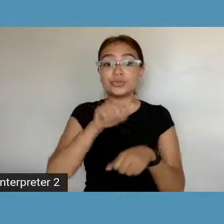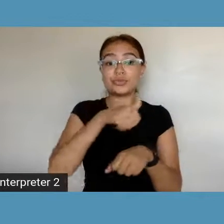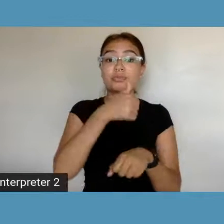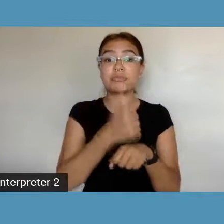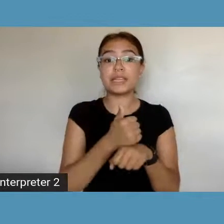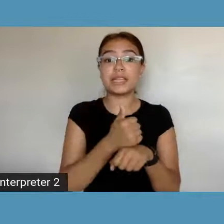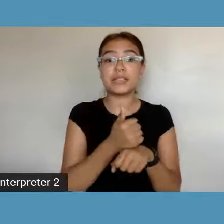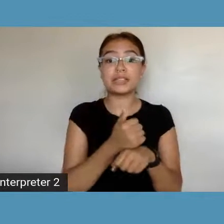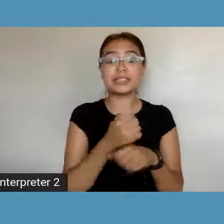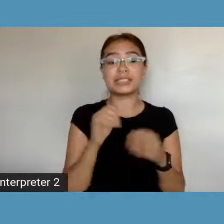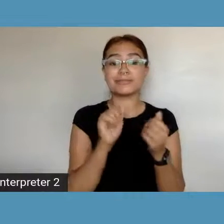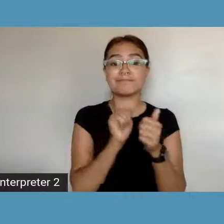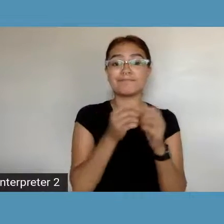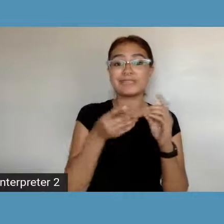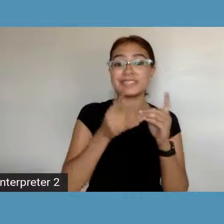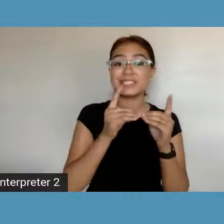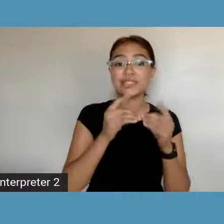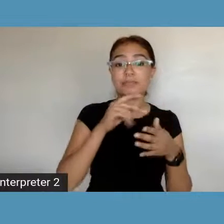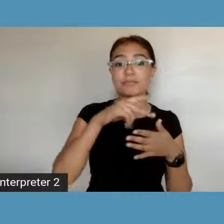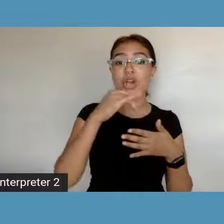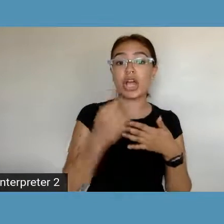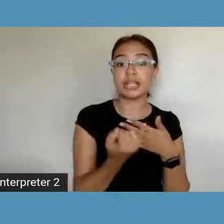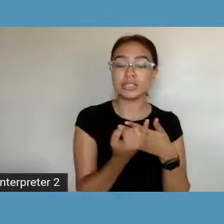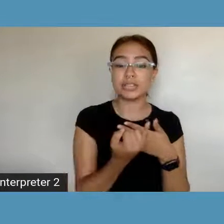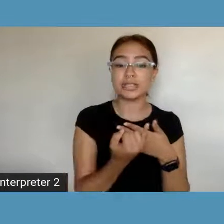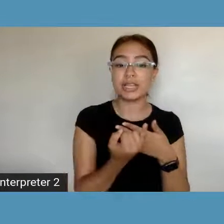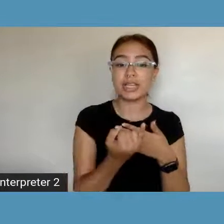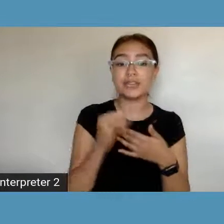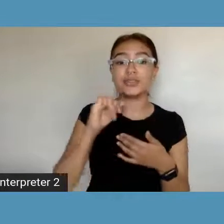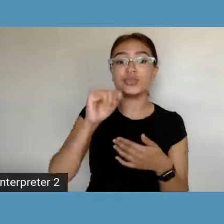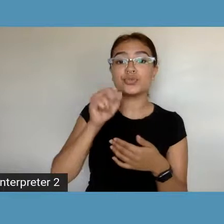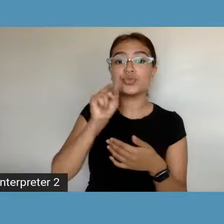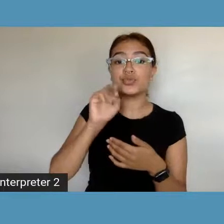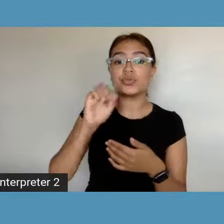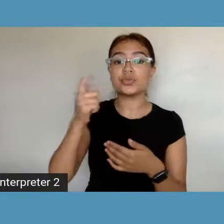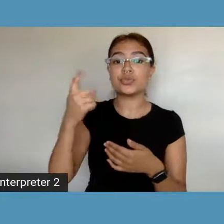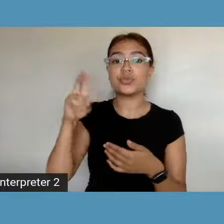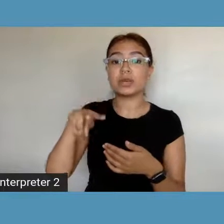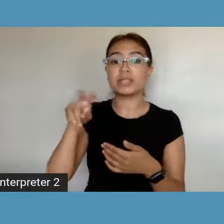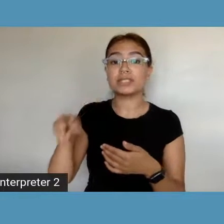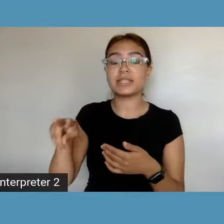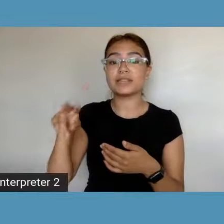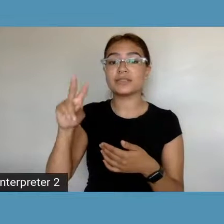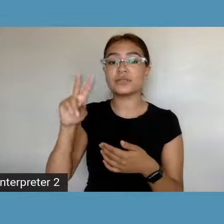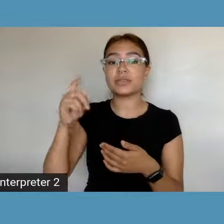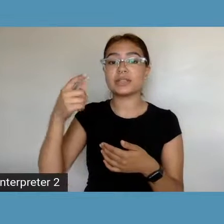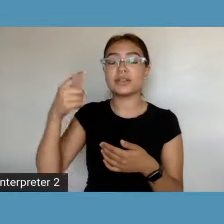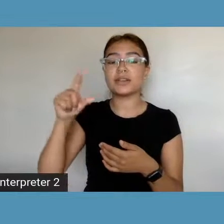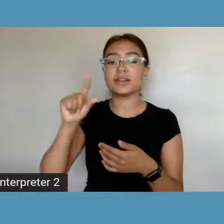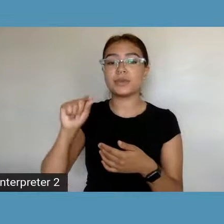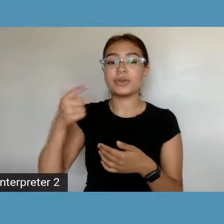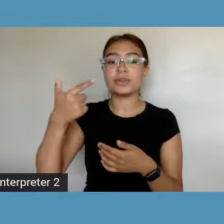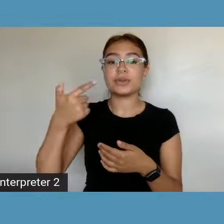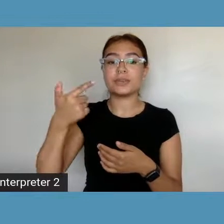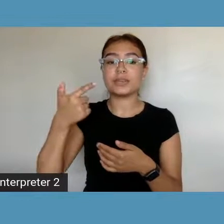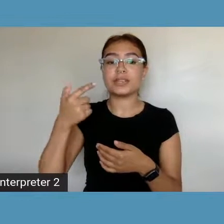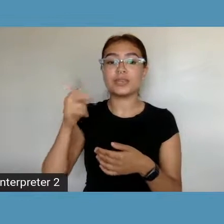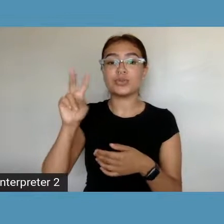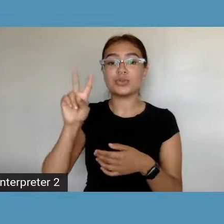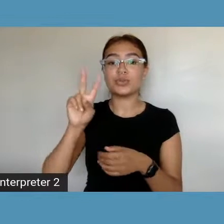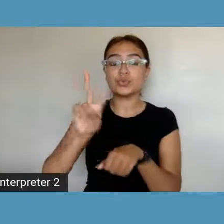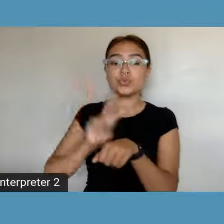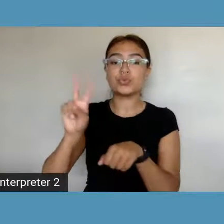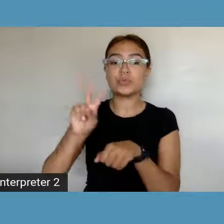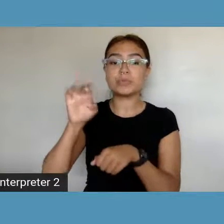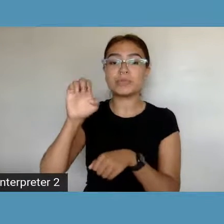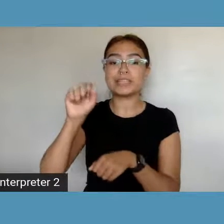Tuesday, June 22nd, 2021 at 11 a.m. Pacific time and 2 p.m. Eastern time. Our presenter